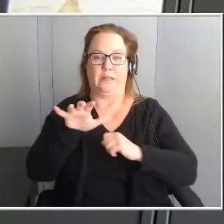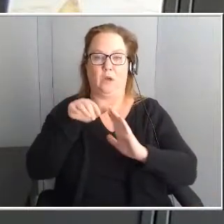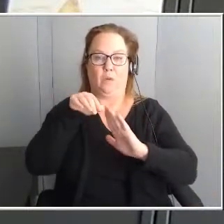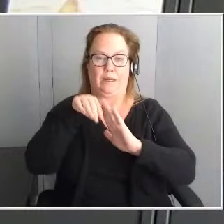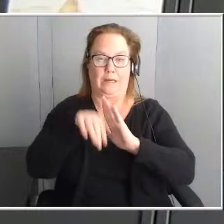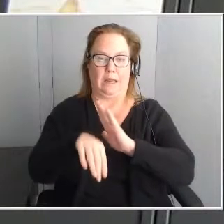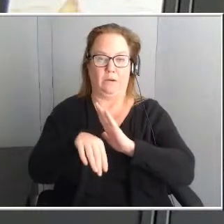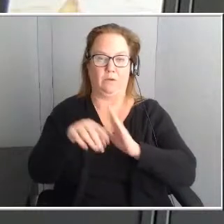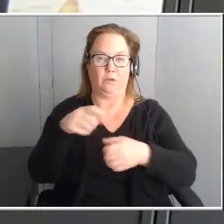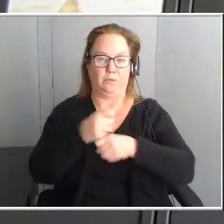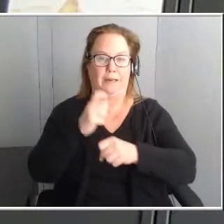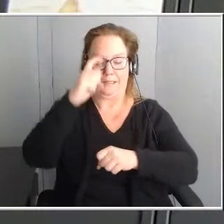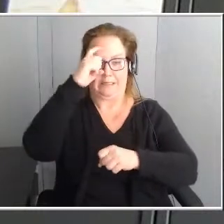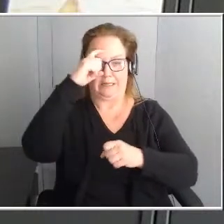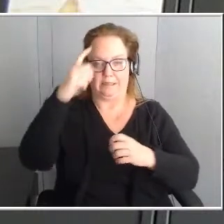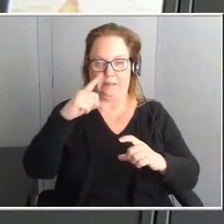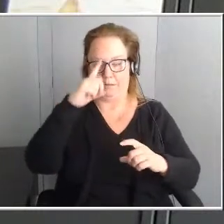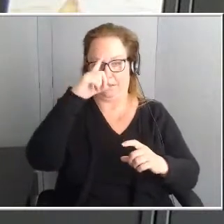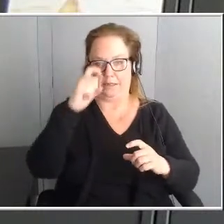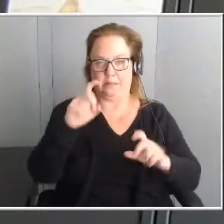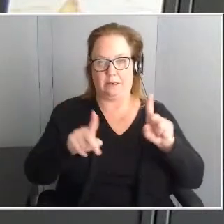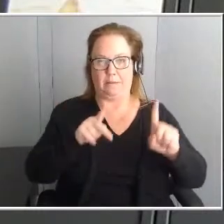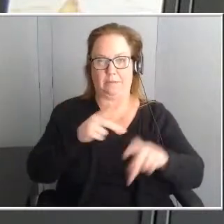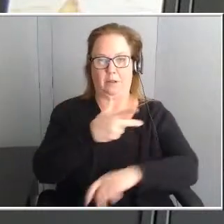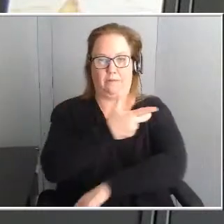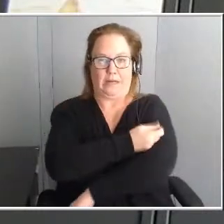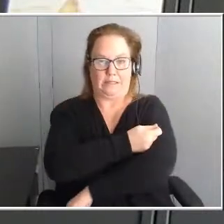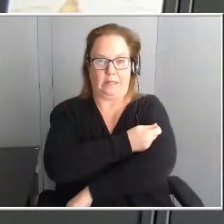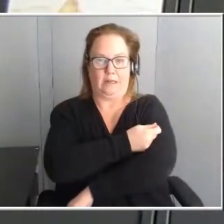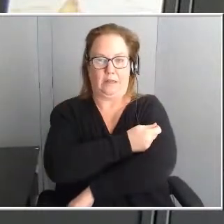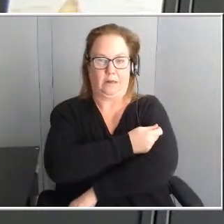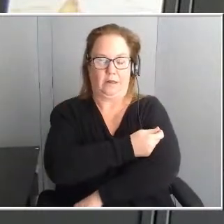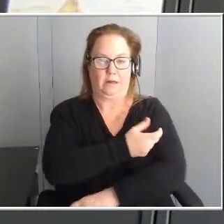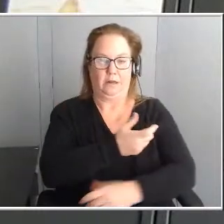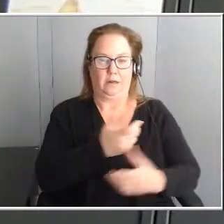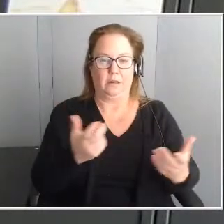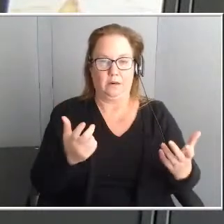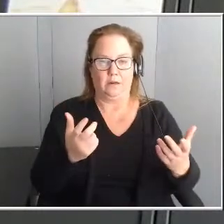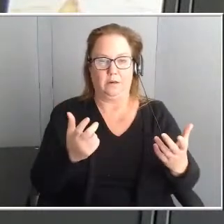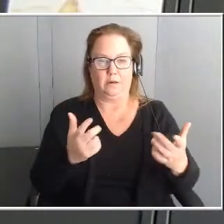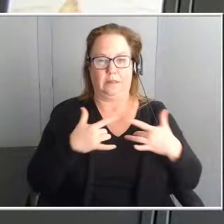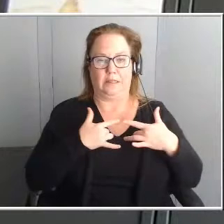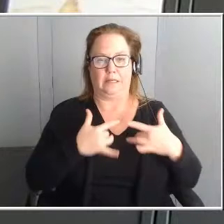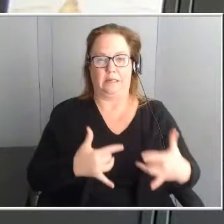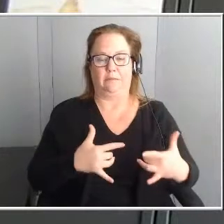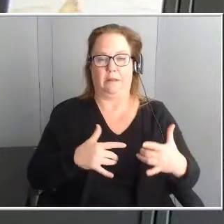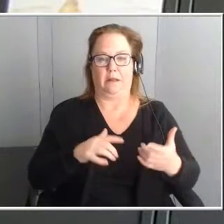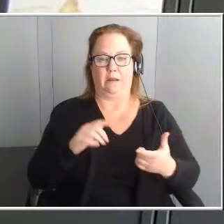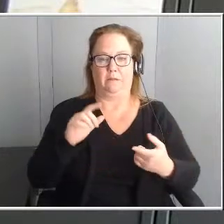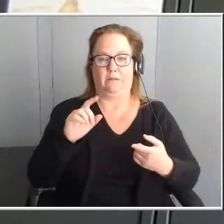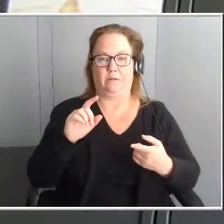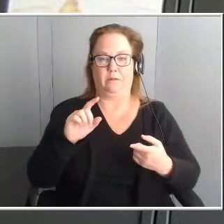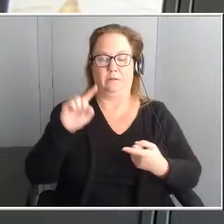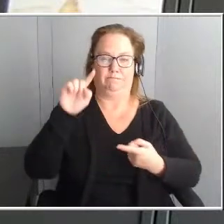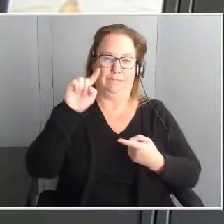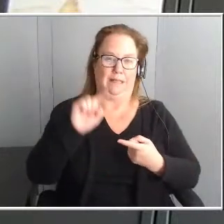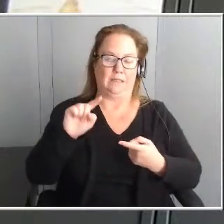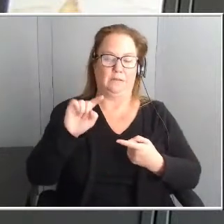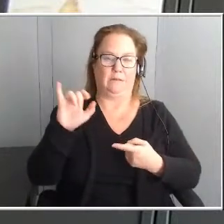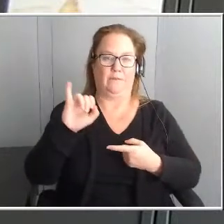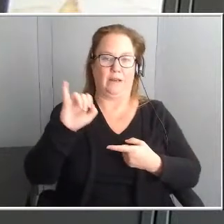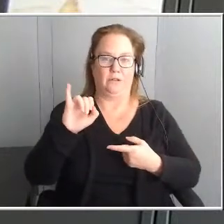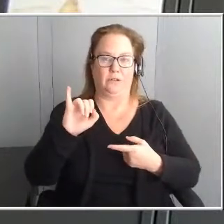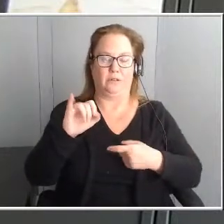down, which makes sense because as people are vaccinated one way or the other, they tend to have shorter courses of infection.